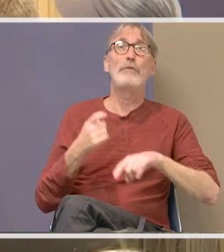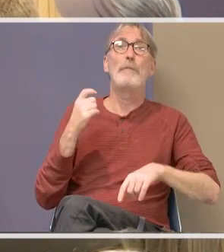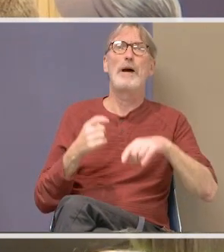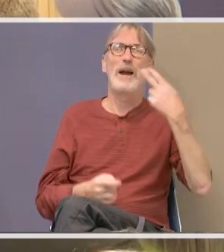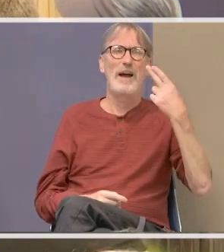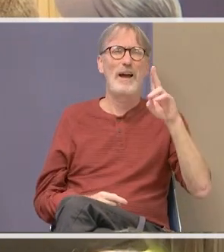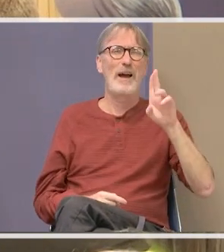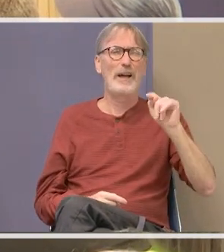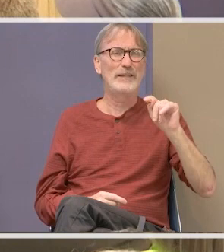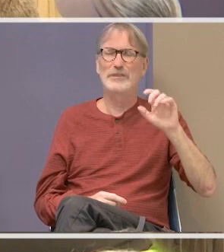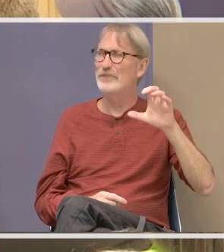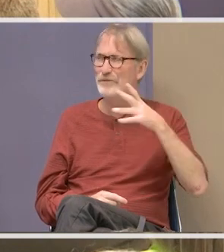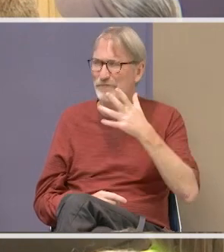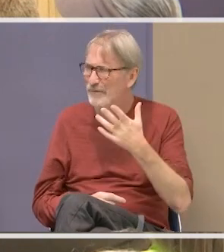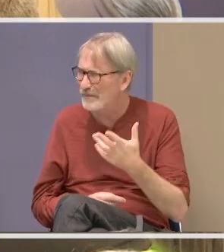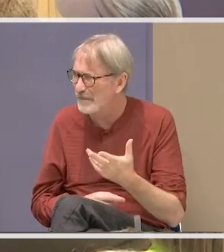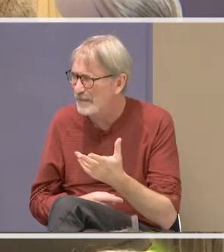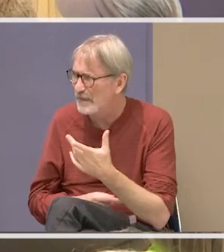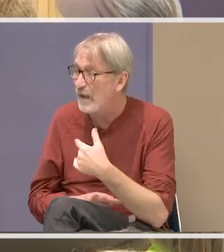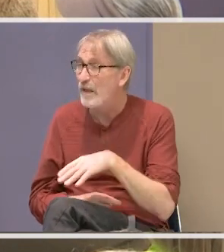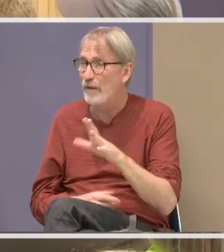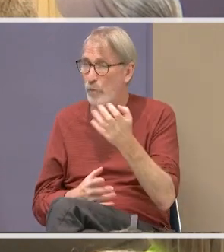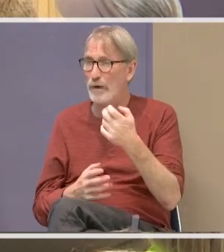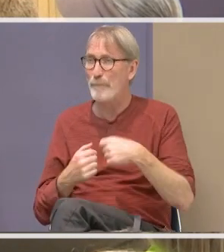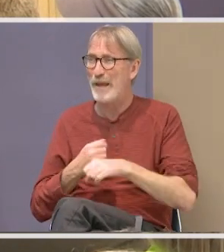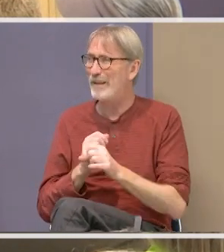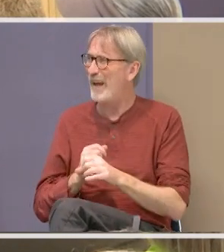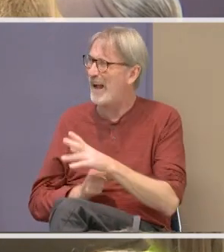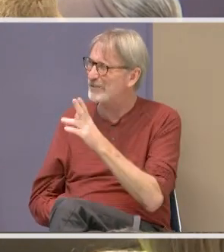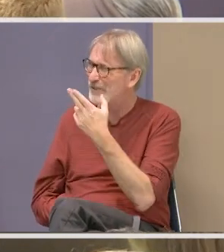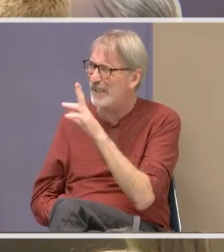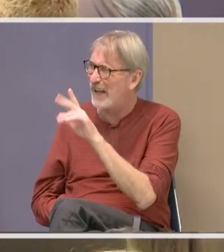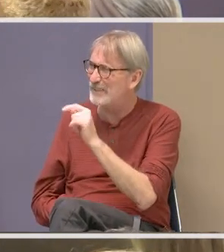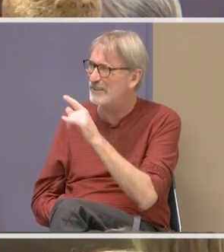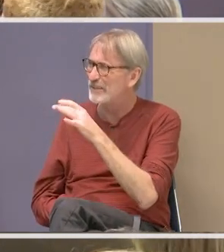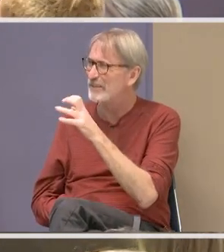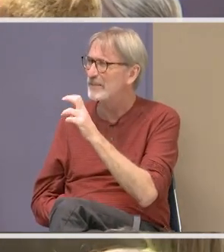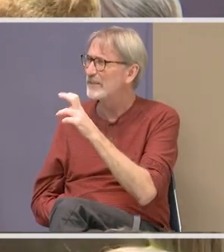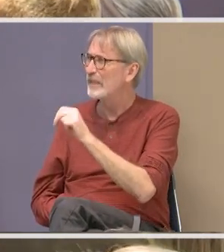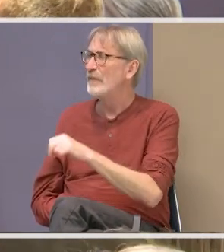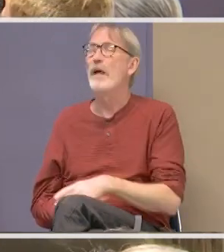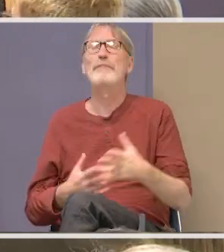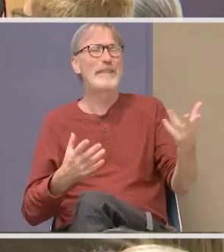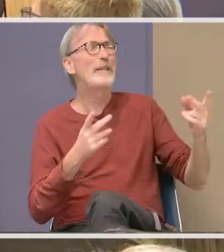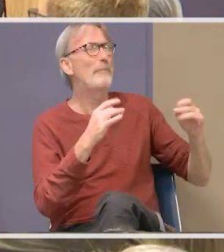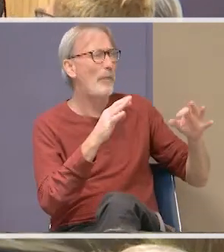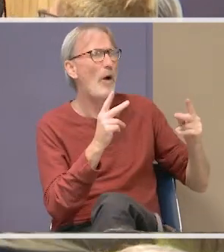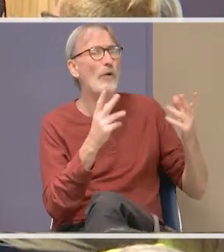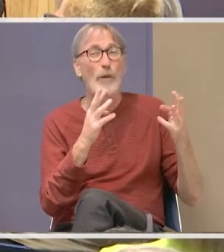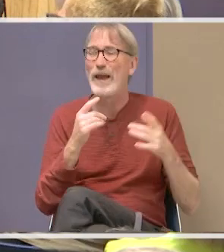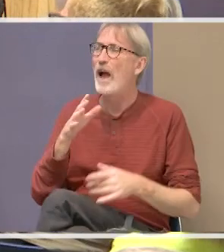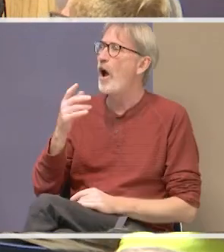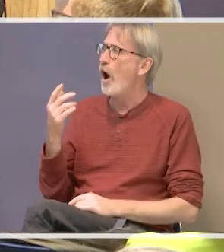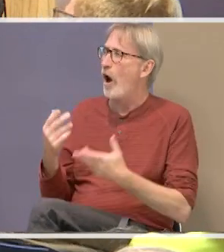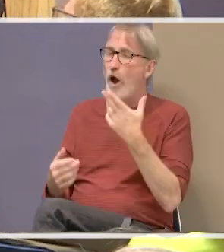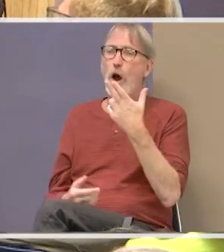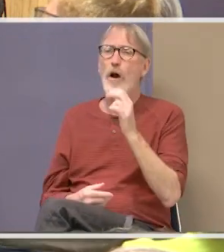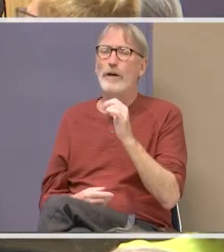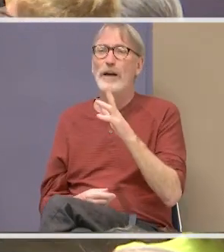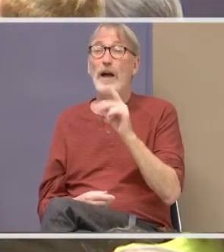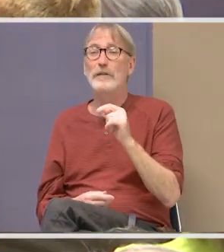Hutchinson toward Forbes, and they want to make a left lane. The Parkway. The Parkway. Hutchinson is the